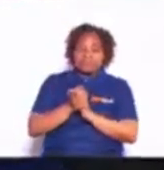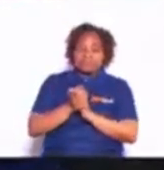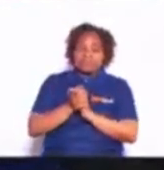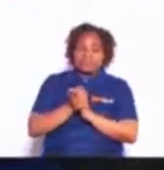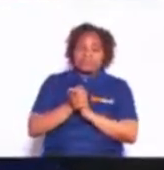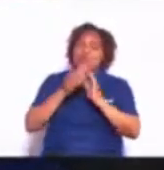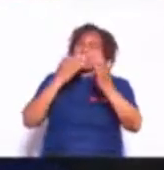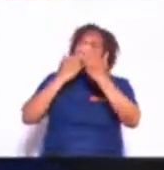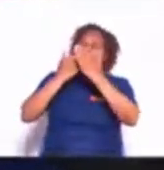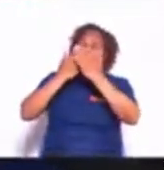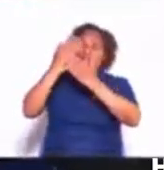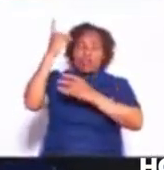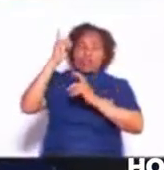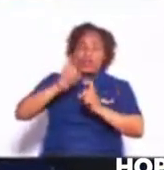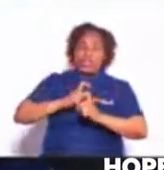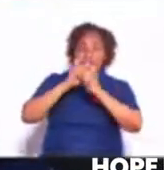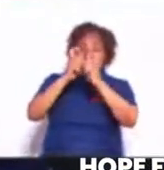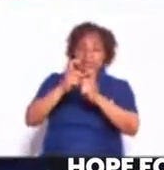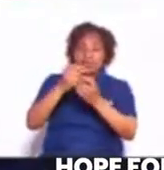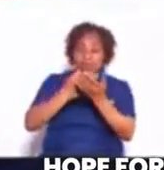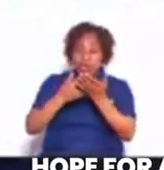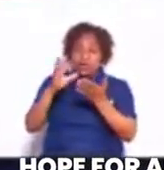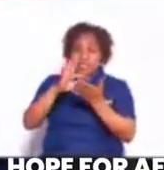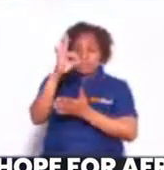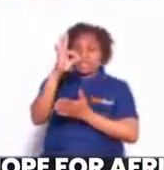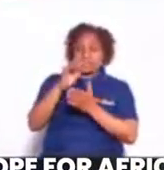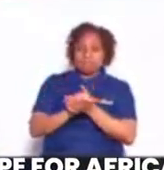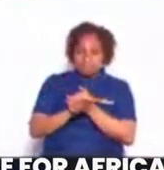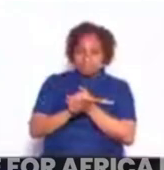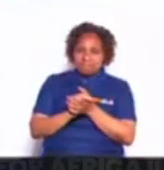we thank you for the gift of Holy Spirit.